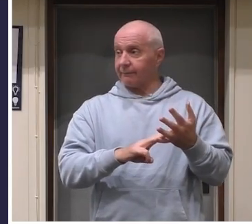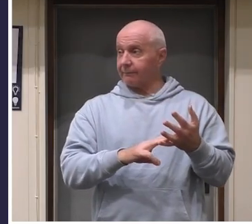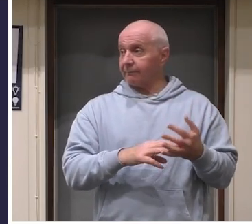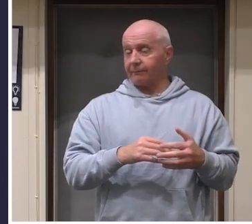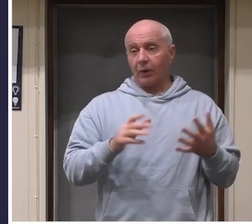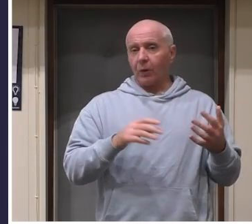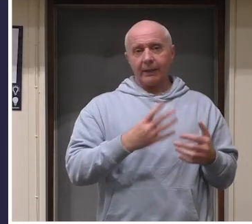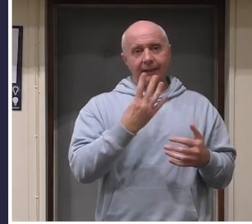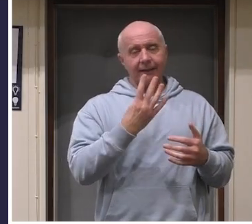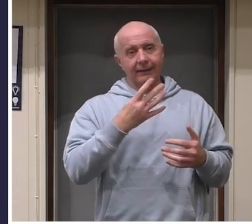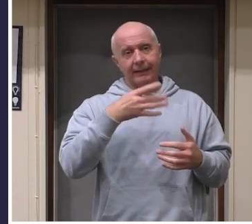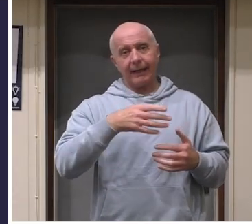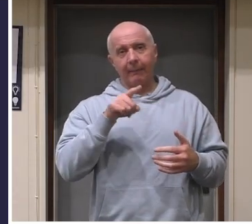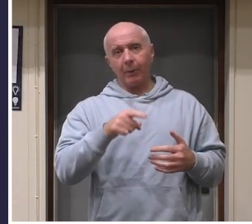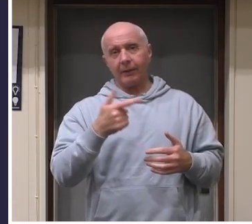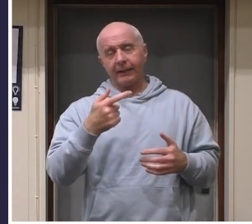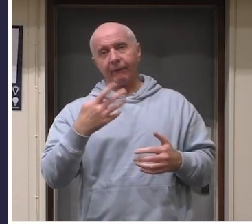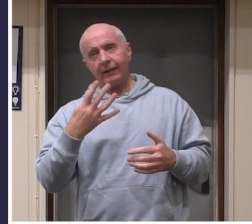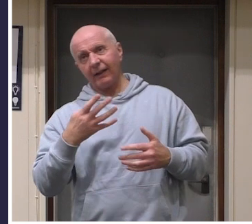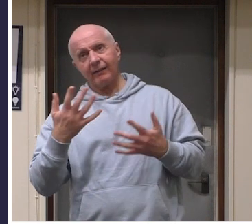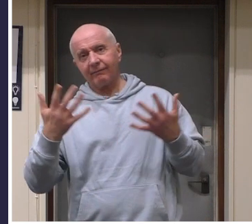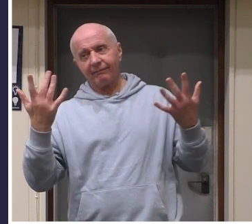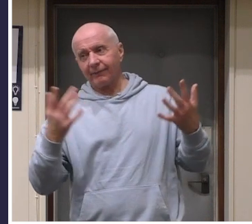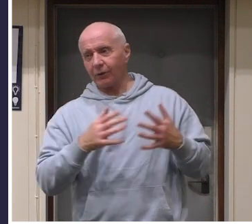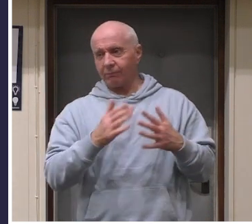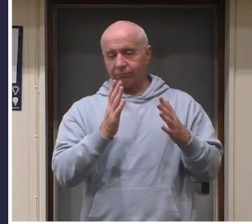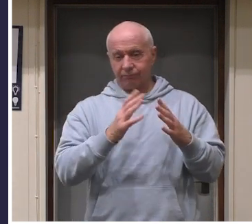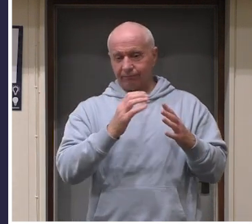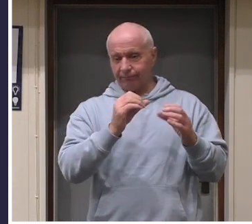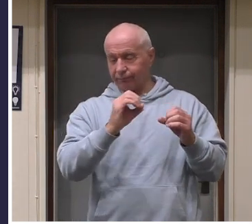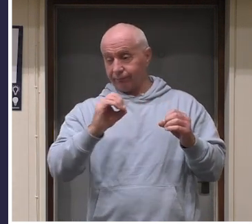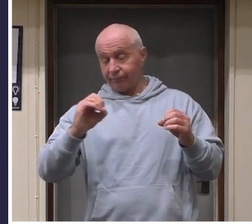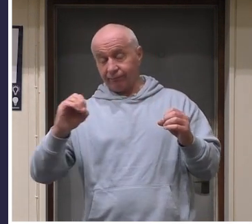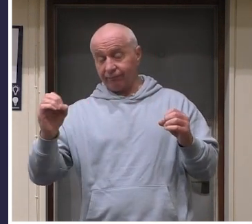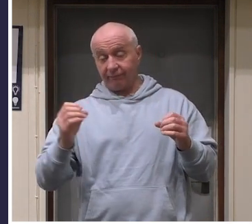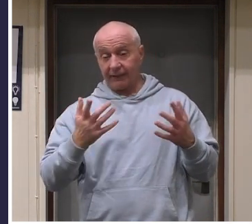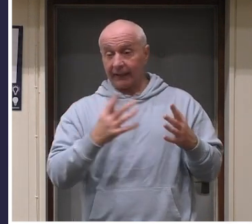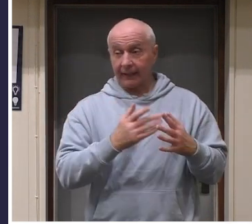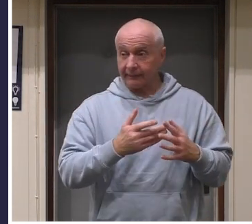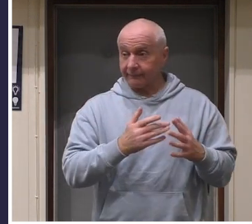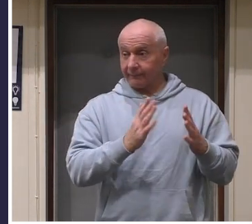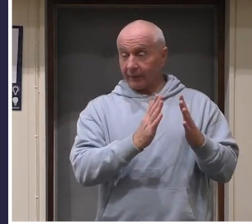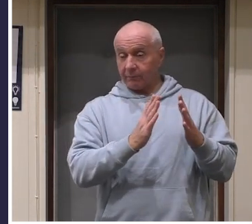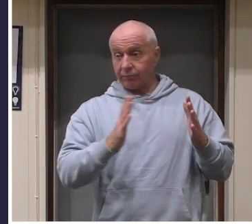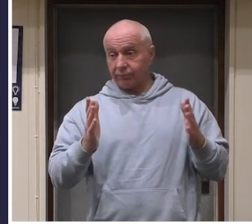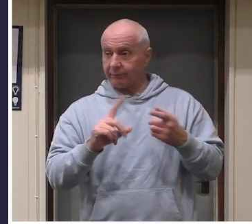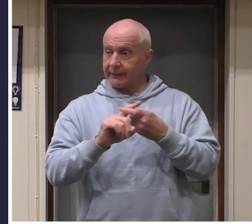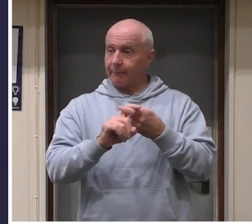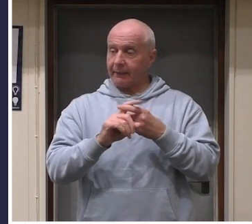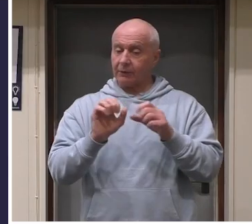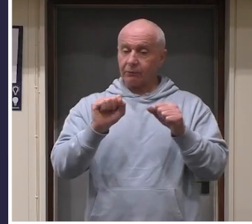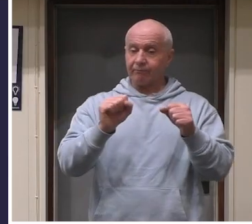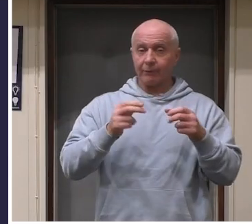9 point something, it's 798, it just keeps going on, it doesn't end. You can go as precise as you want depending on your